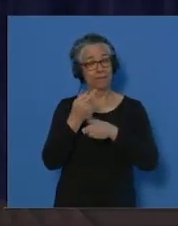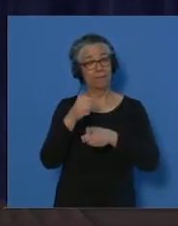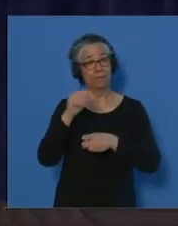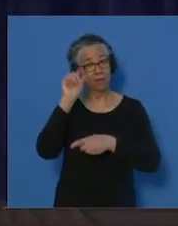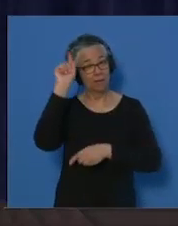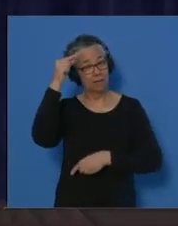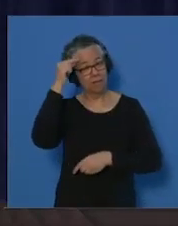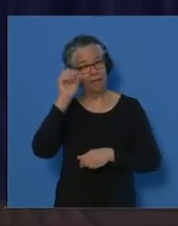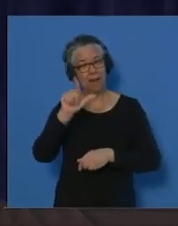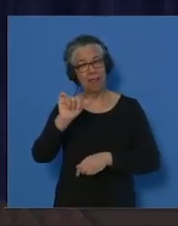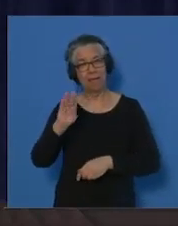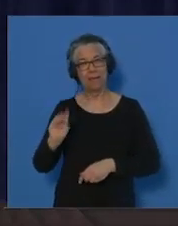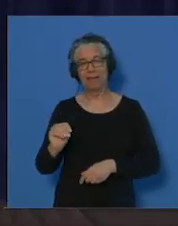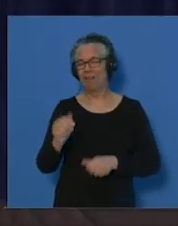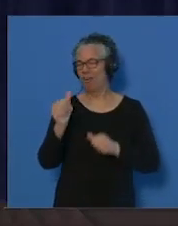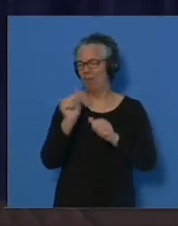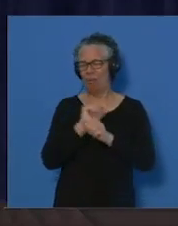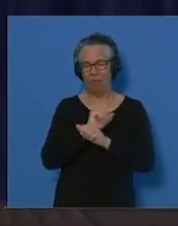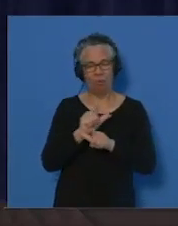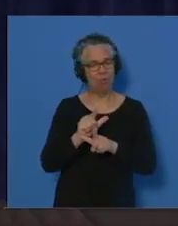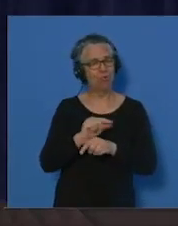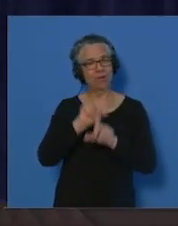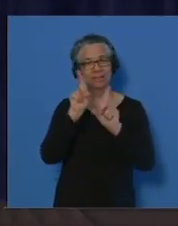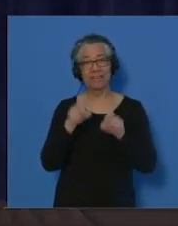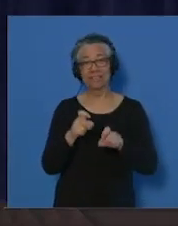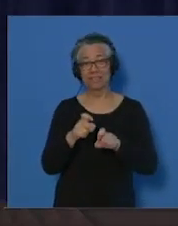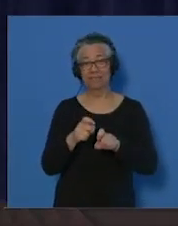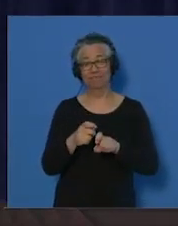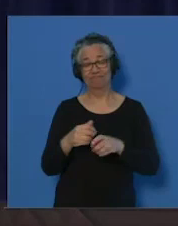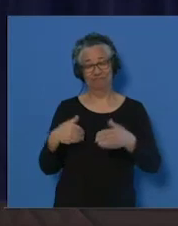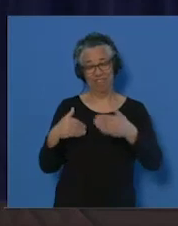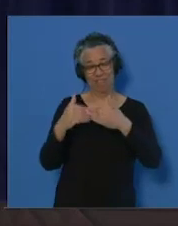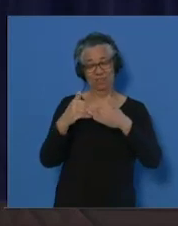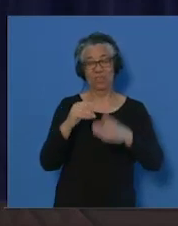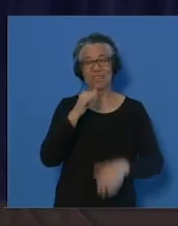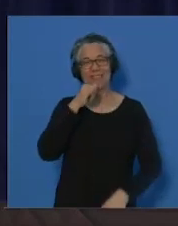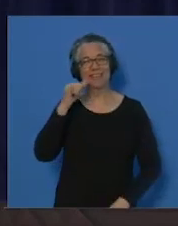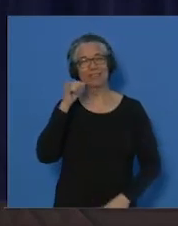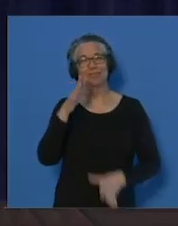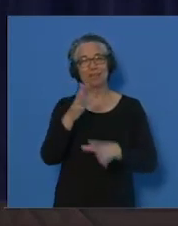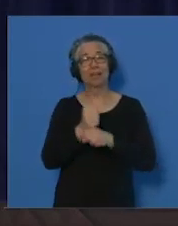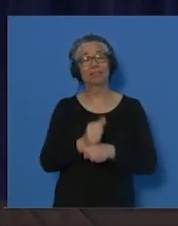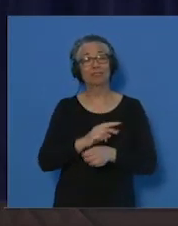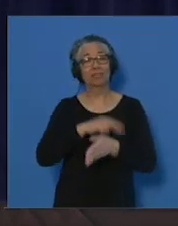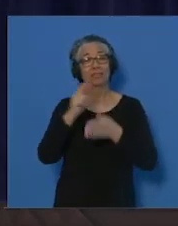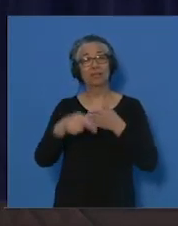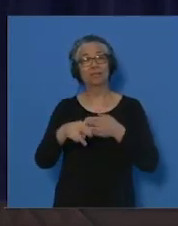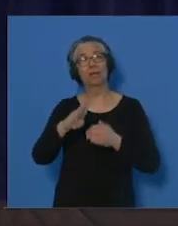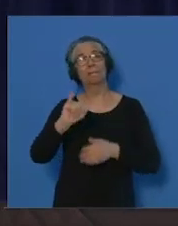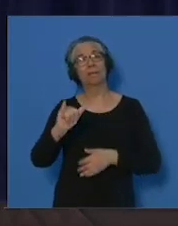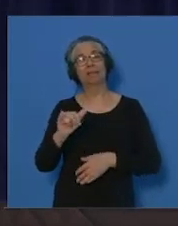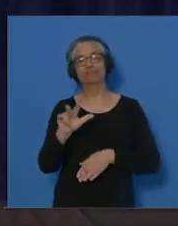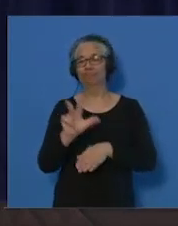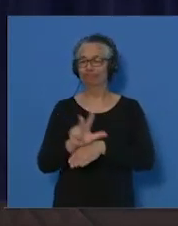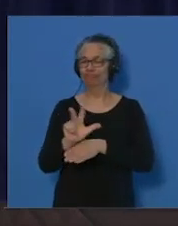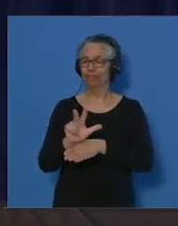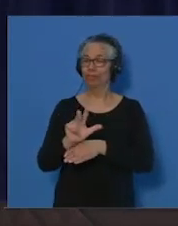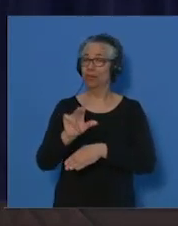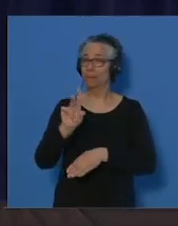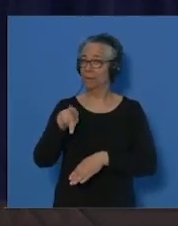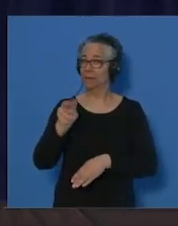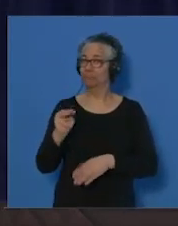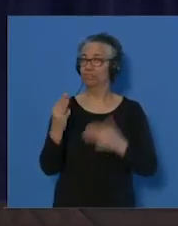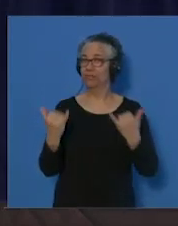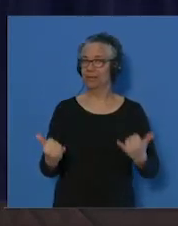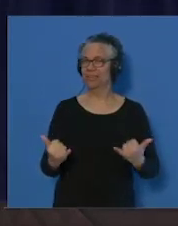who was tested up to yesterday would have received their results as of 3 p.m. today. There was a delay in